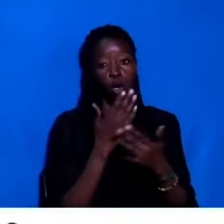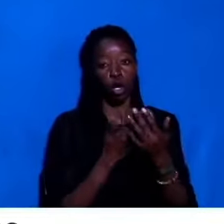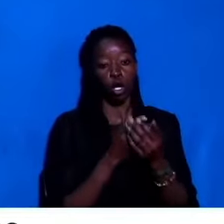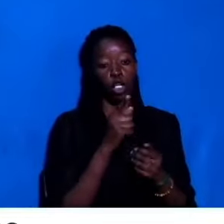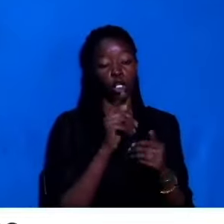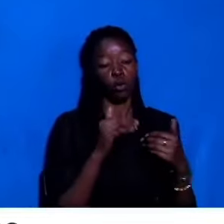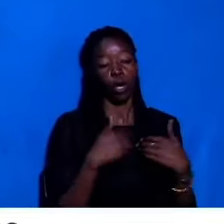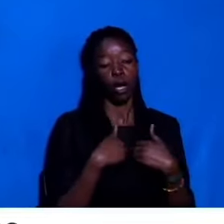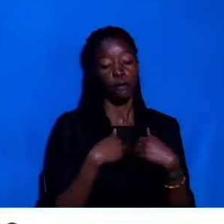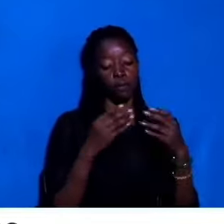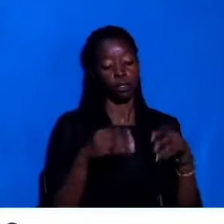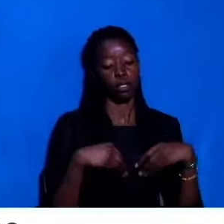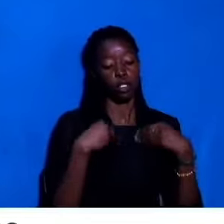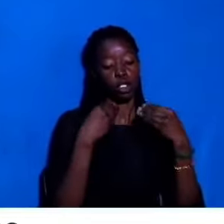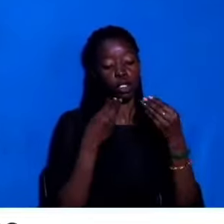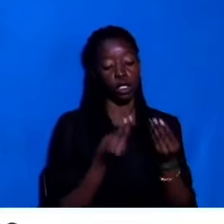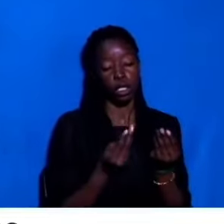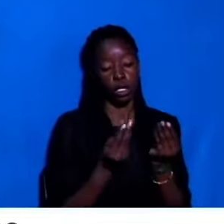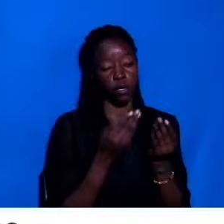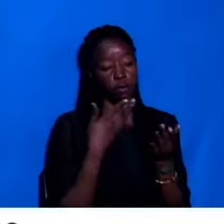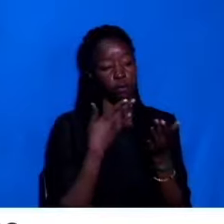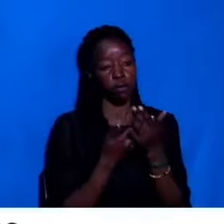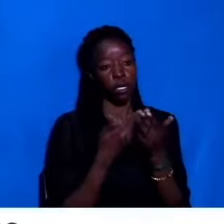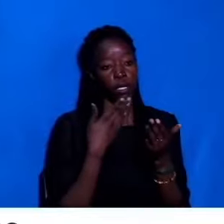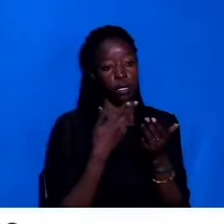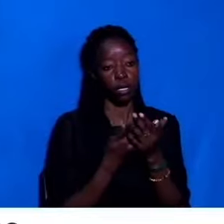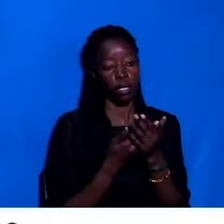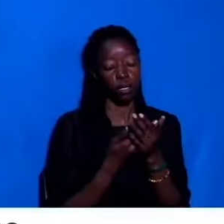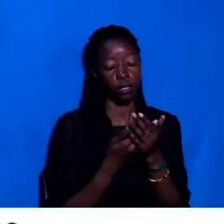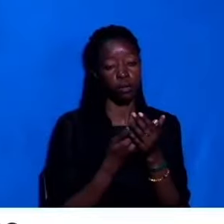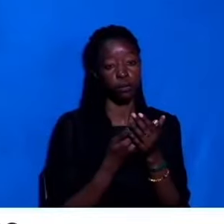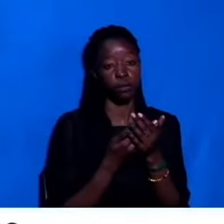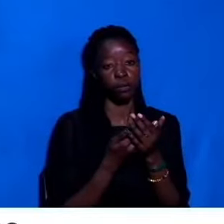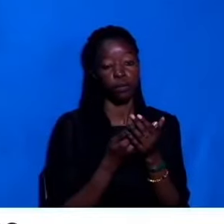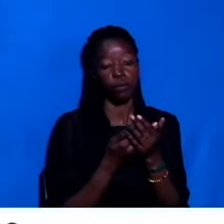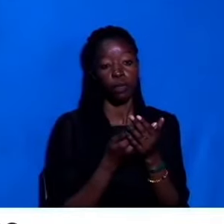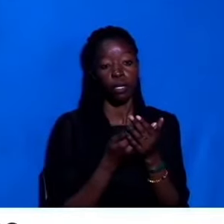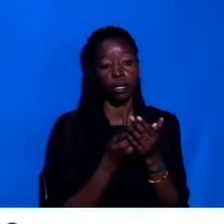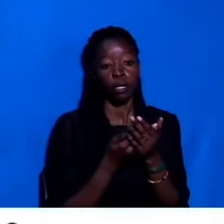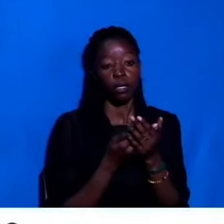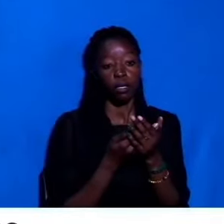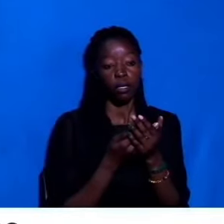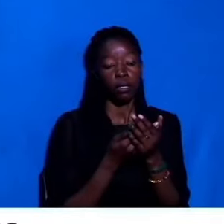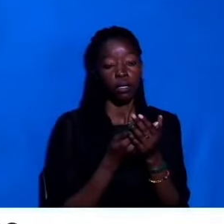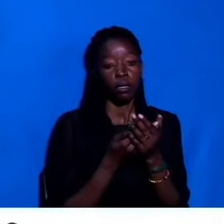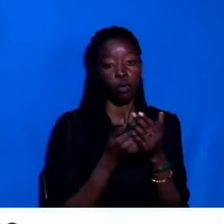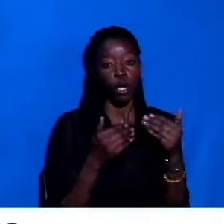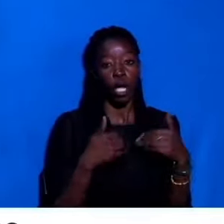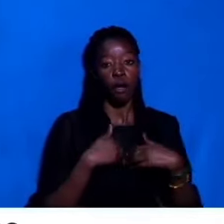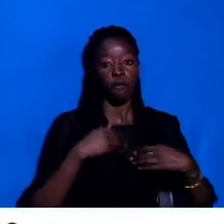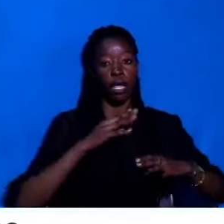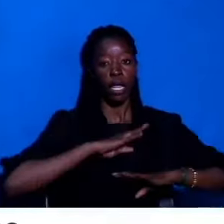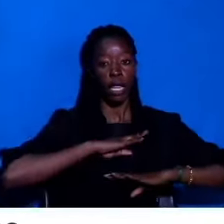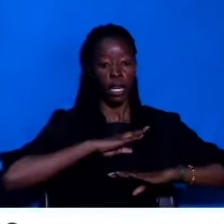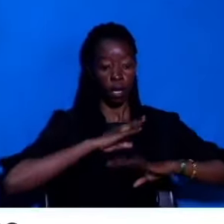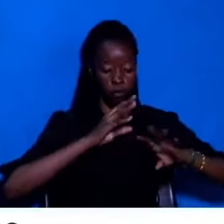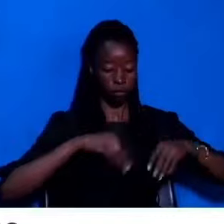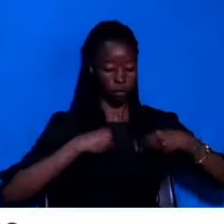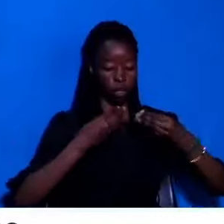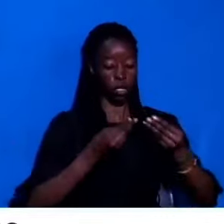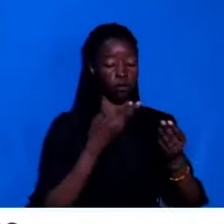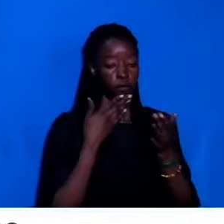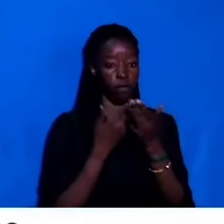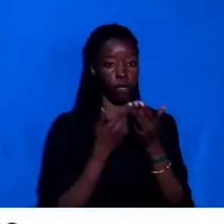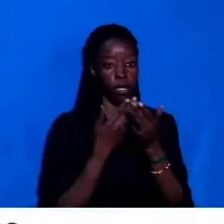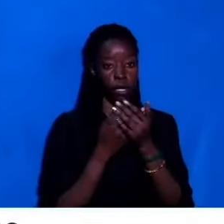need to have more to give thanks. We only need to give thanks more. In other words, we have enough to give thanks for before